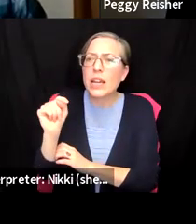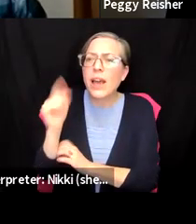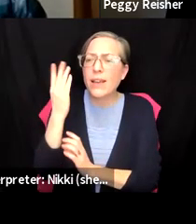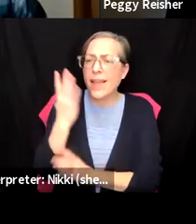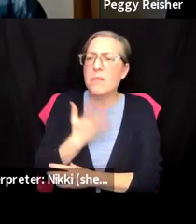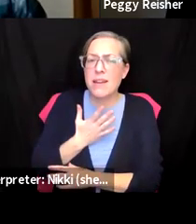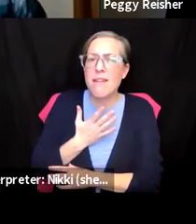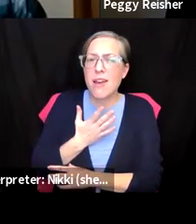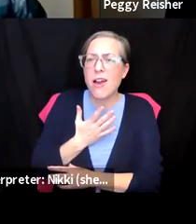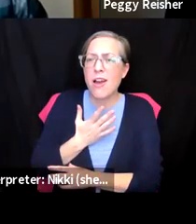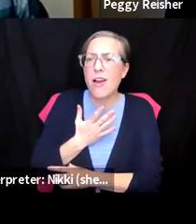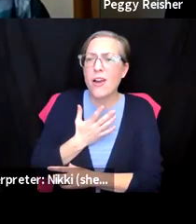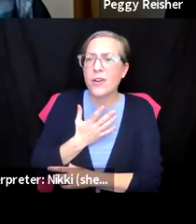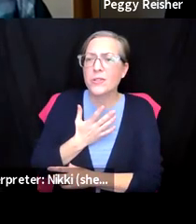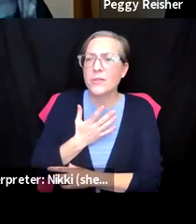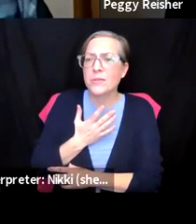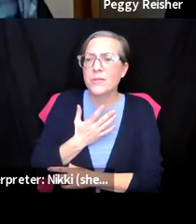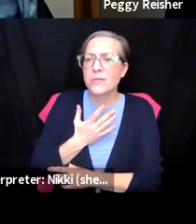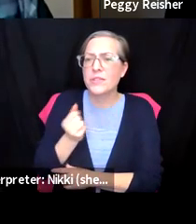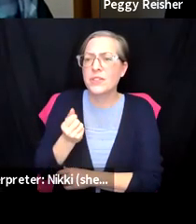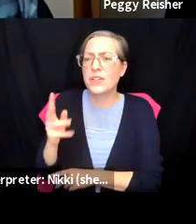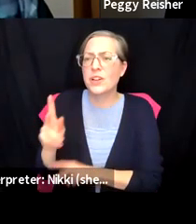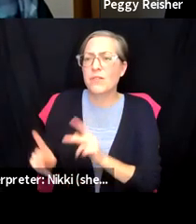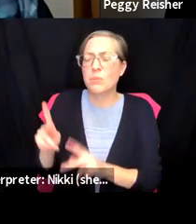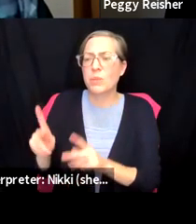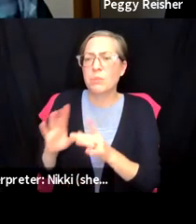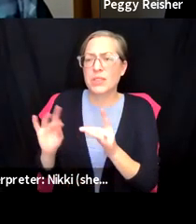I've got a couple of folks telling me there are some.